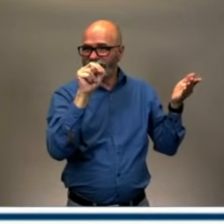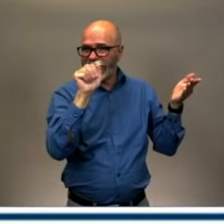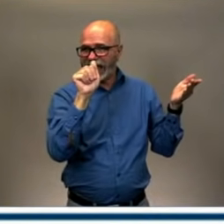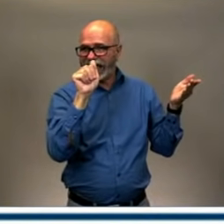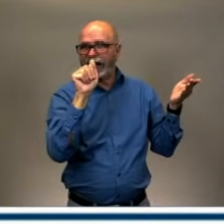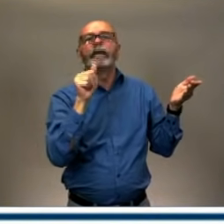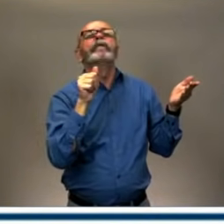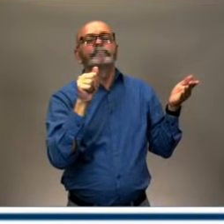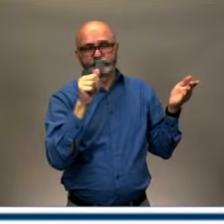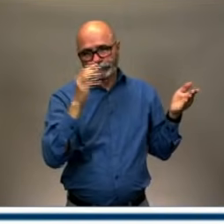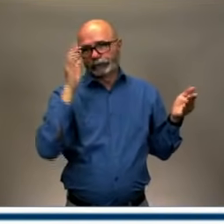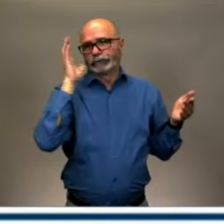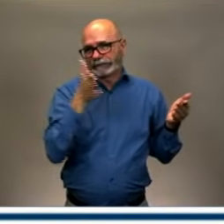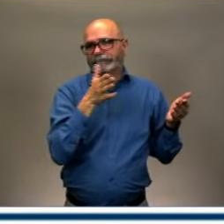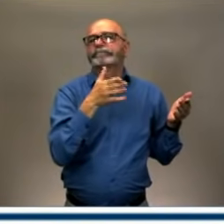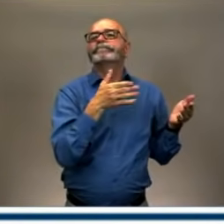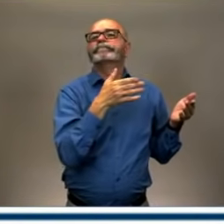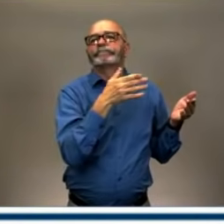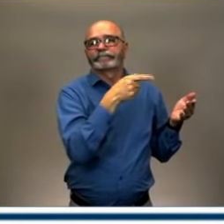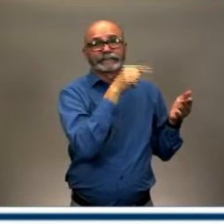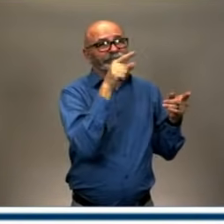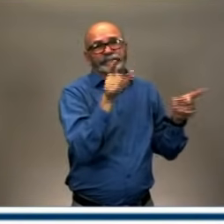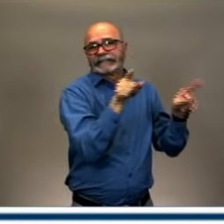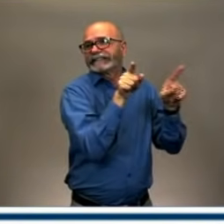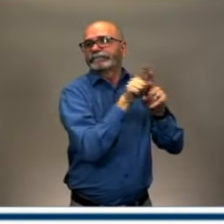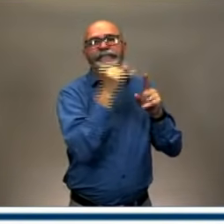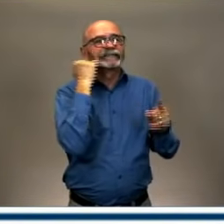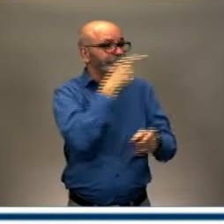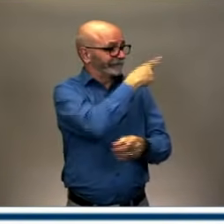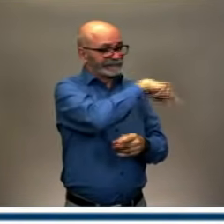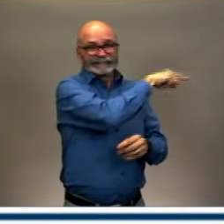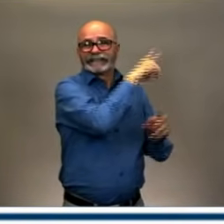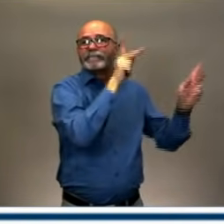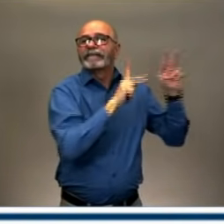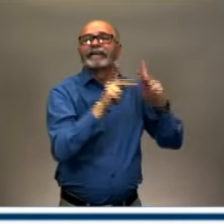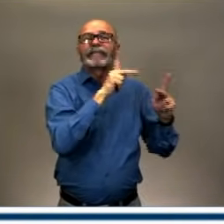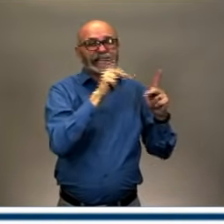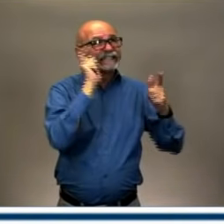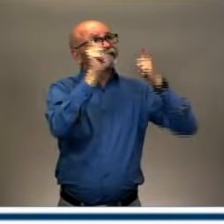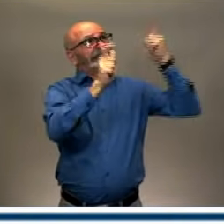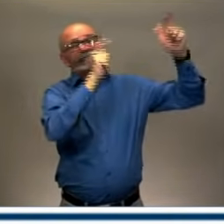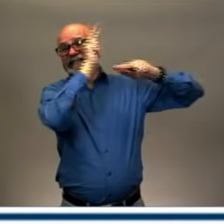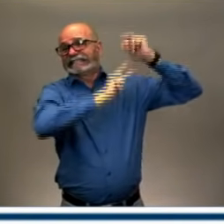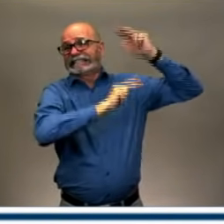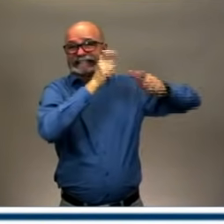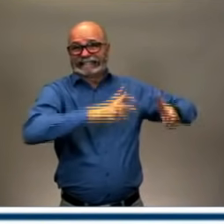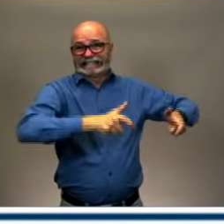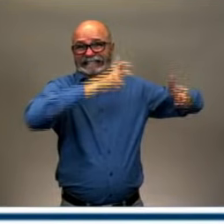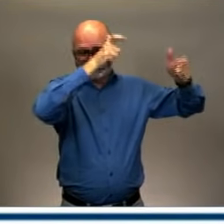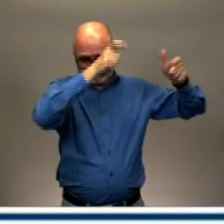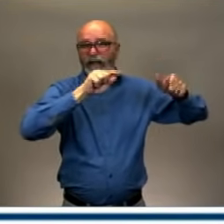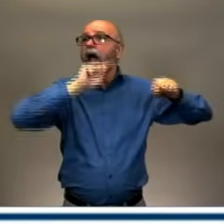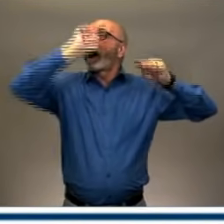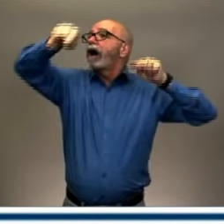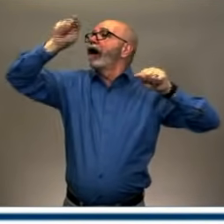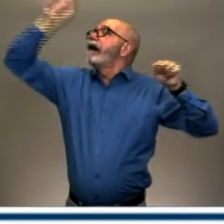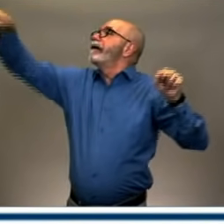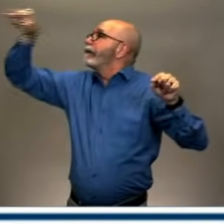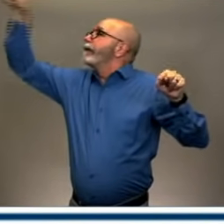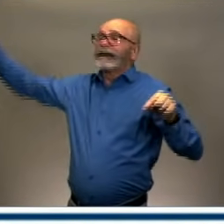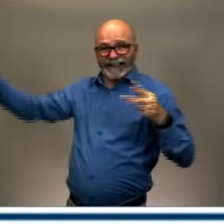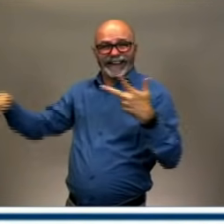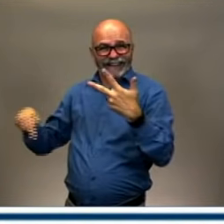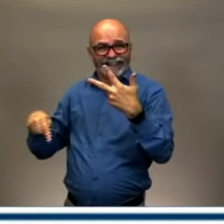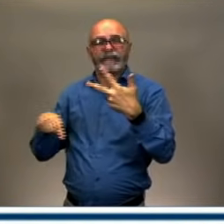facilities of long-term care facilities in Halifax, we'll begin to be able to deliver that vaccine to long-term care facilities across